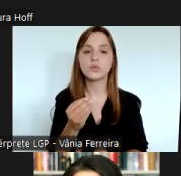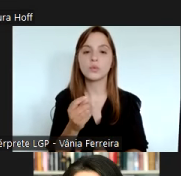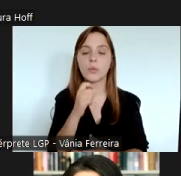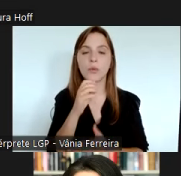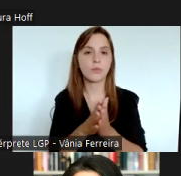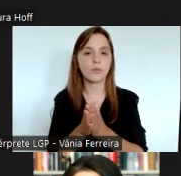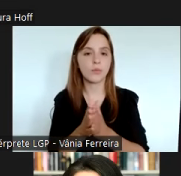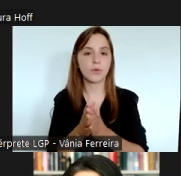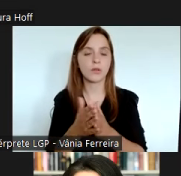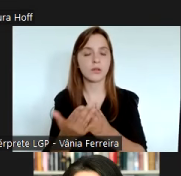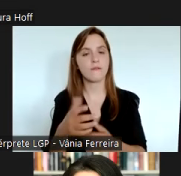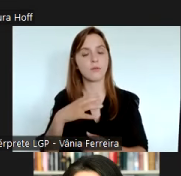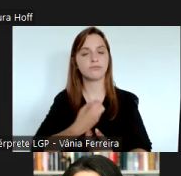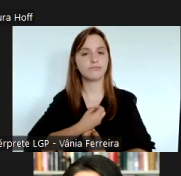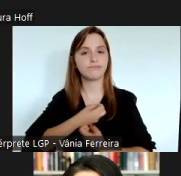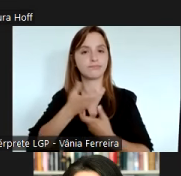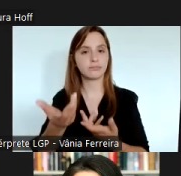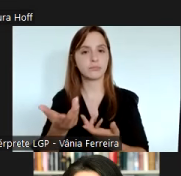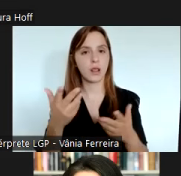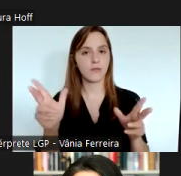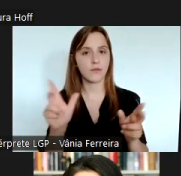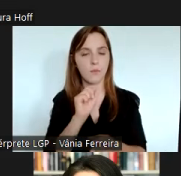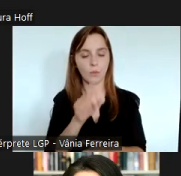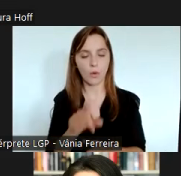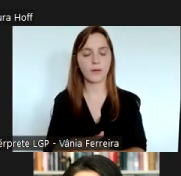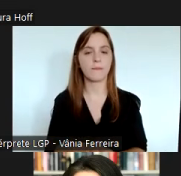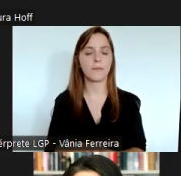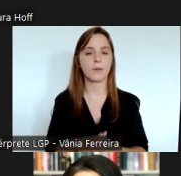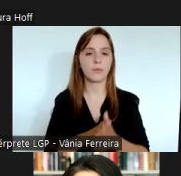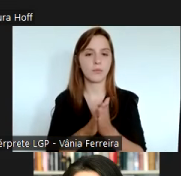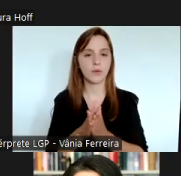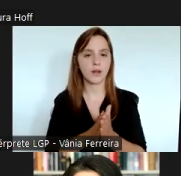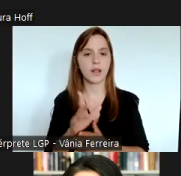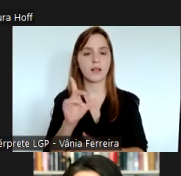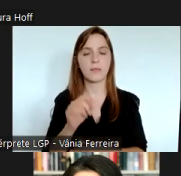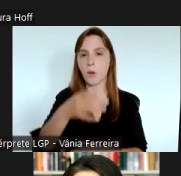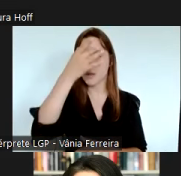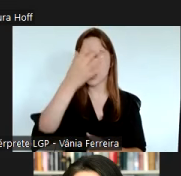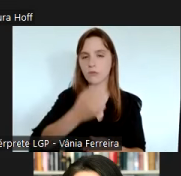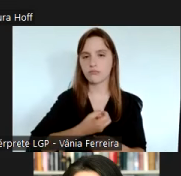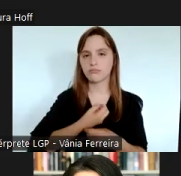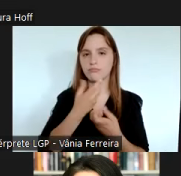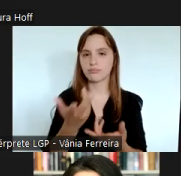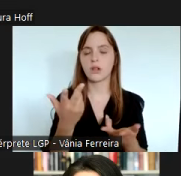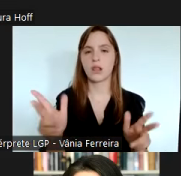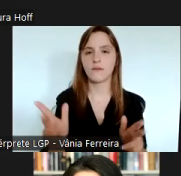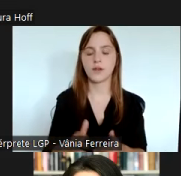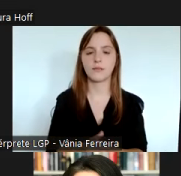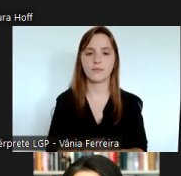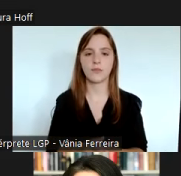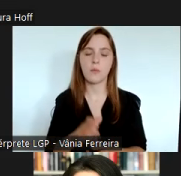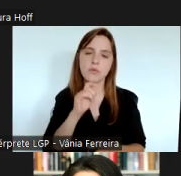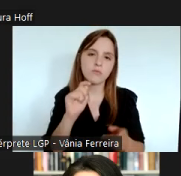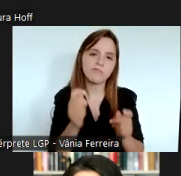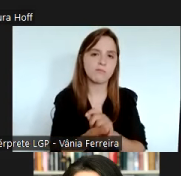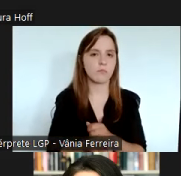of expression and their freedom of opinion could be improved